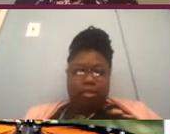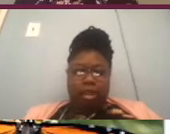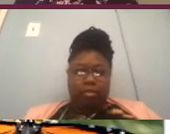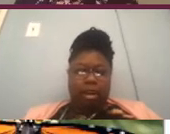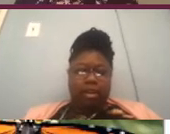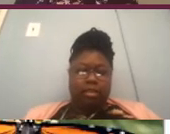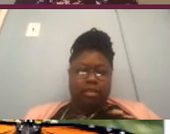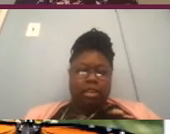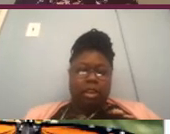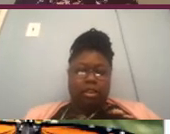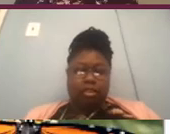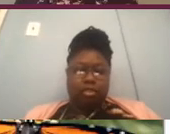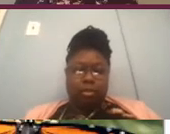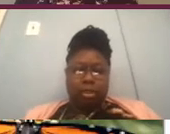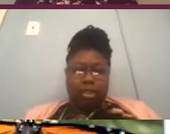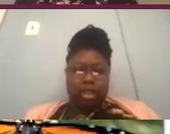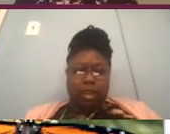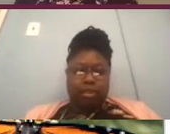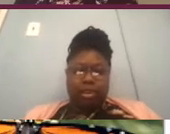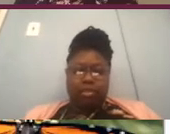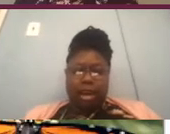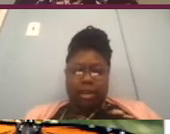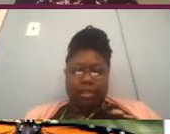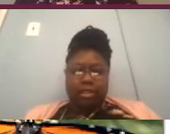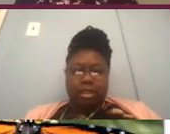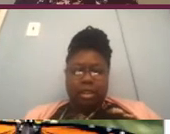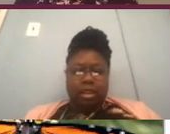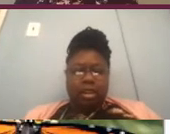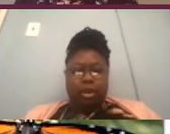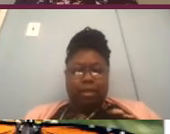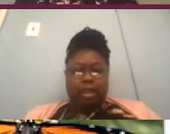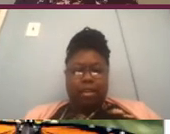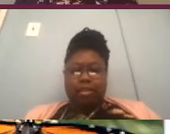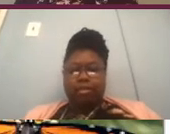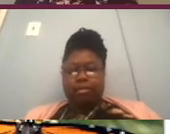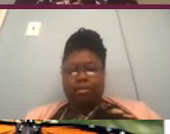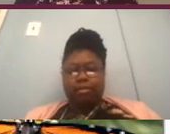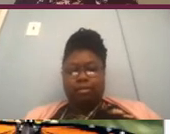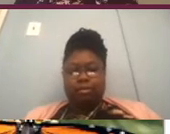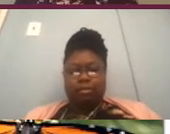their thin vines. And on the female, you can see they have thicker vines and they don't have the dots.